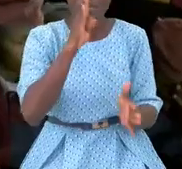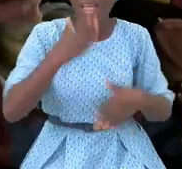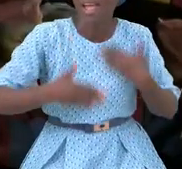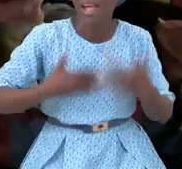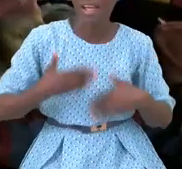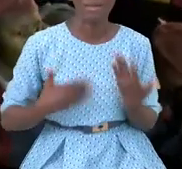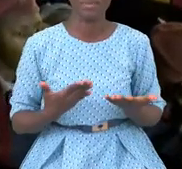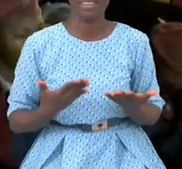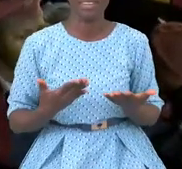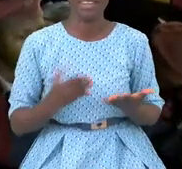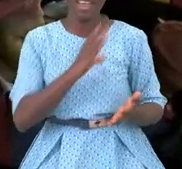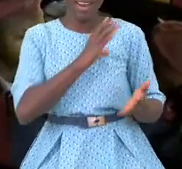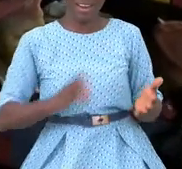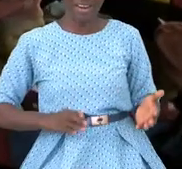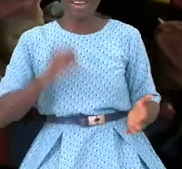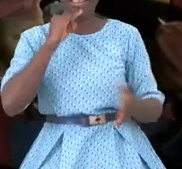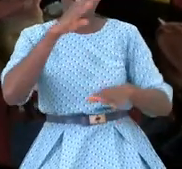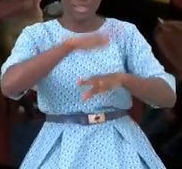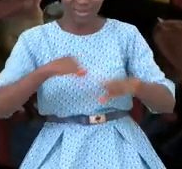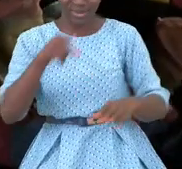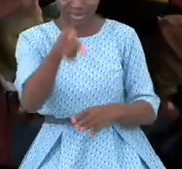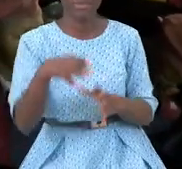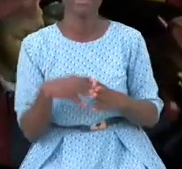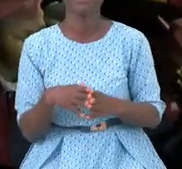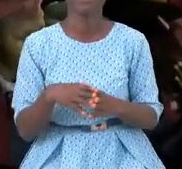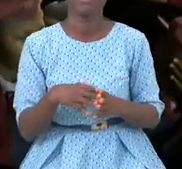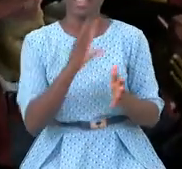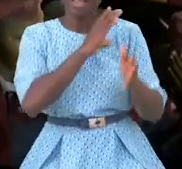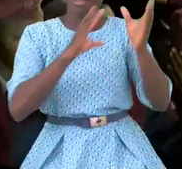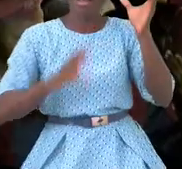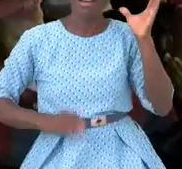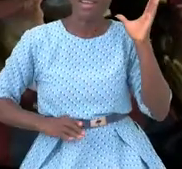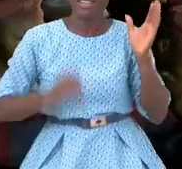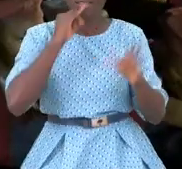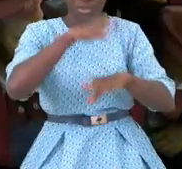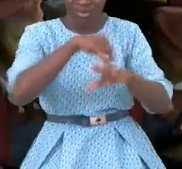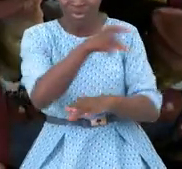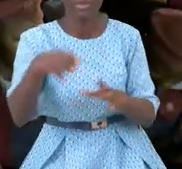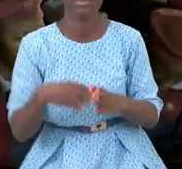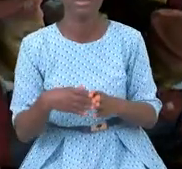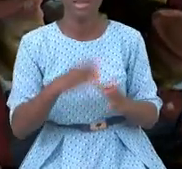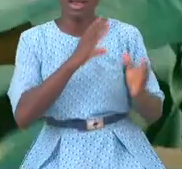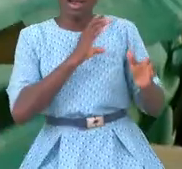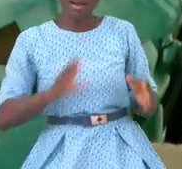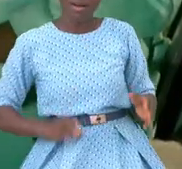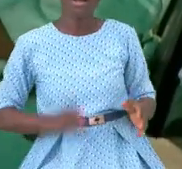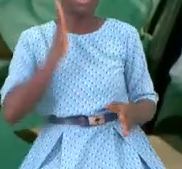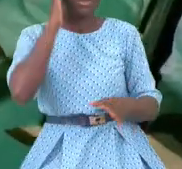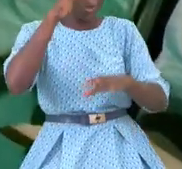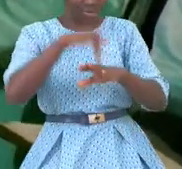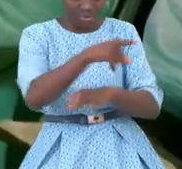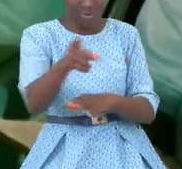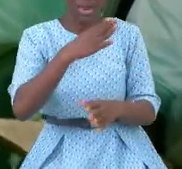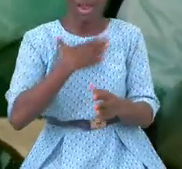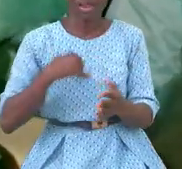you. Christ is going to touch you. Christ is going to forgive you. And then